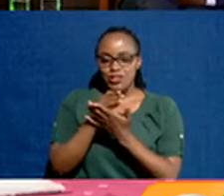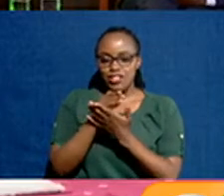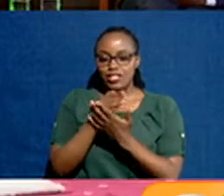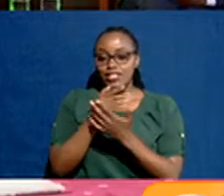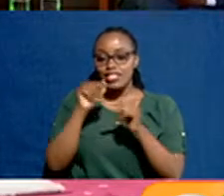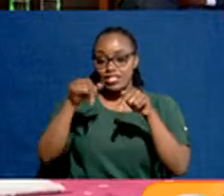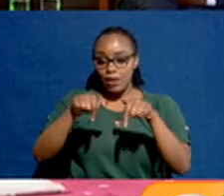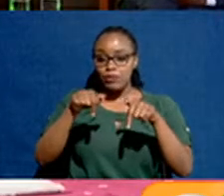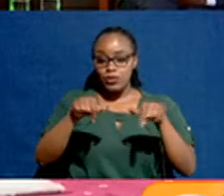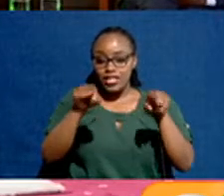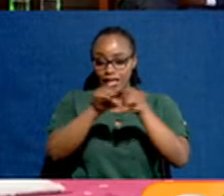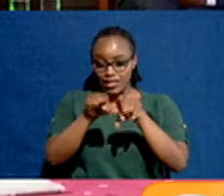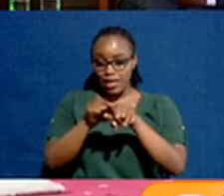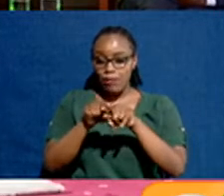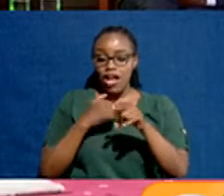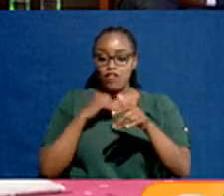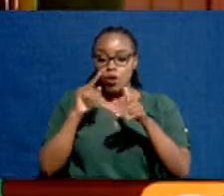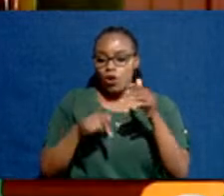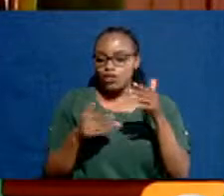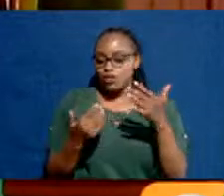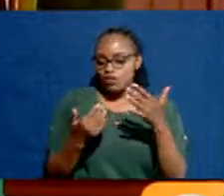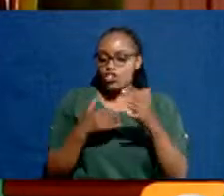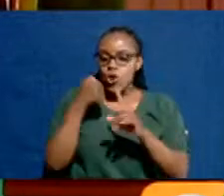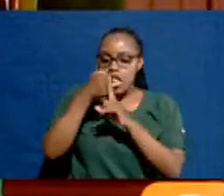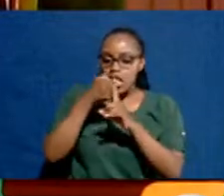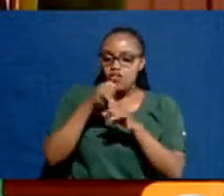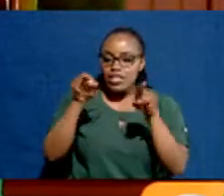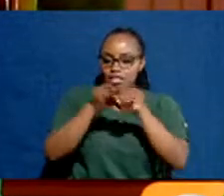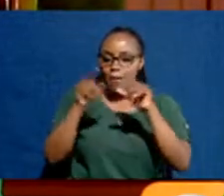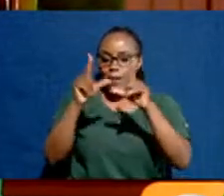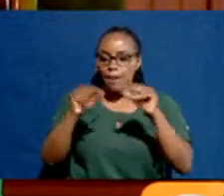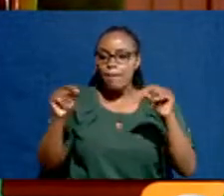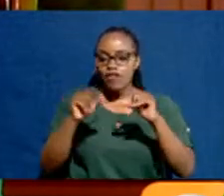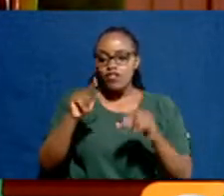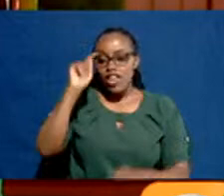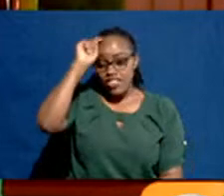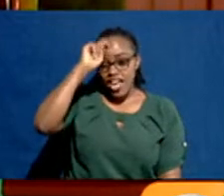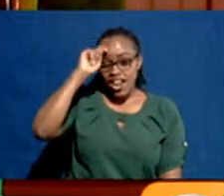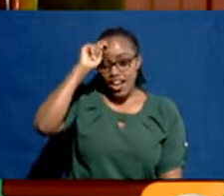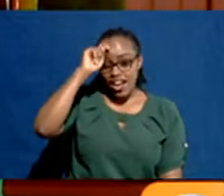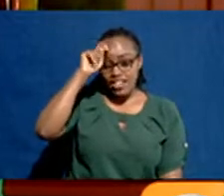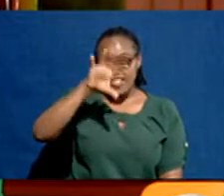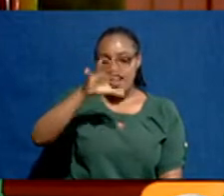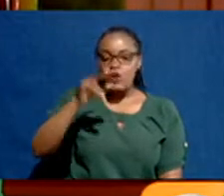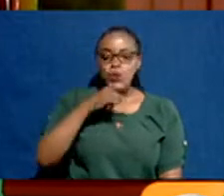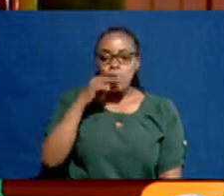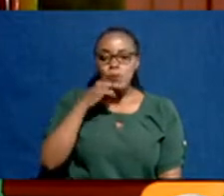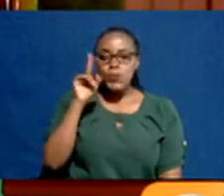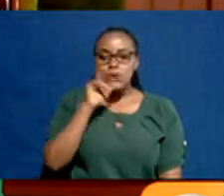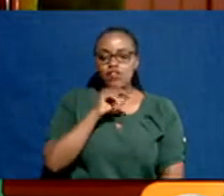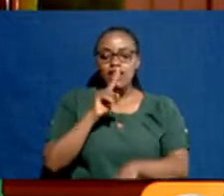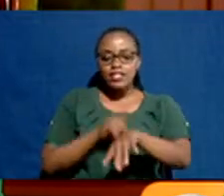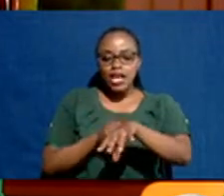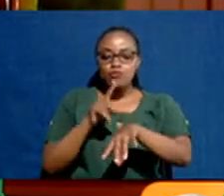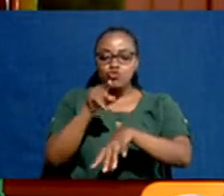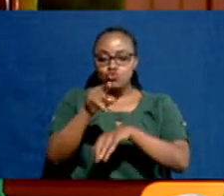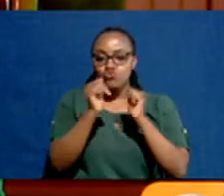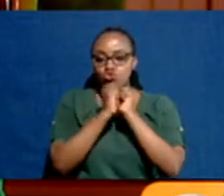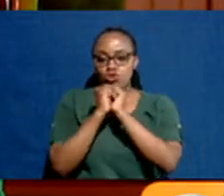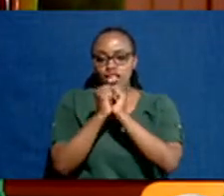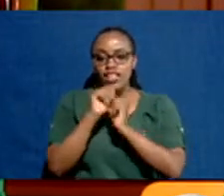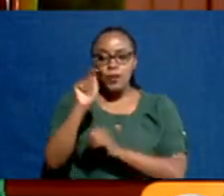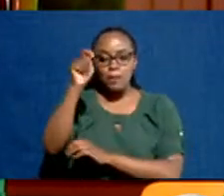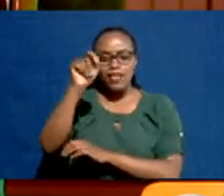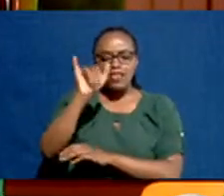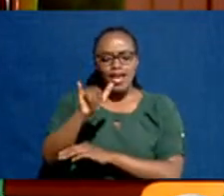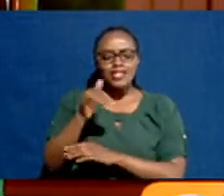today you agitated for the same message at Tharaka Nithi County while you were with the president. And